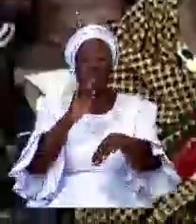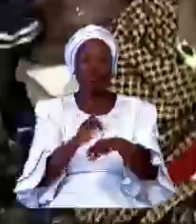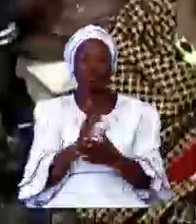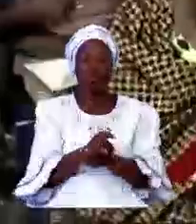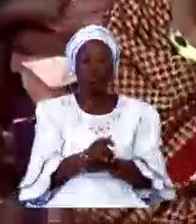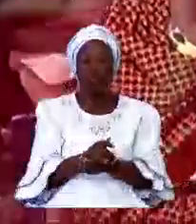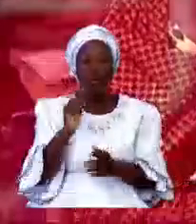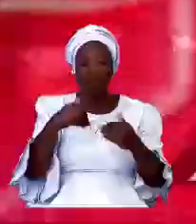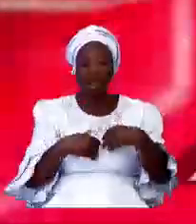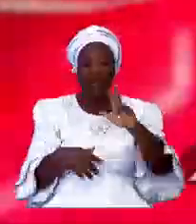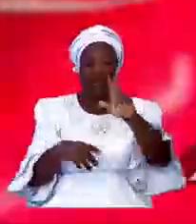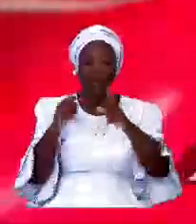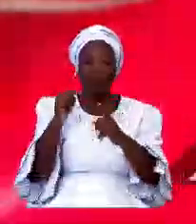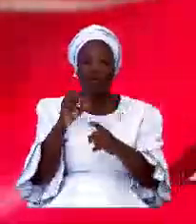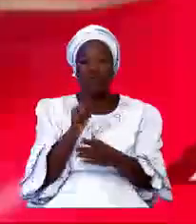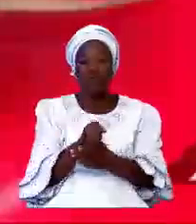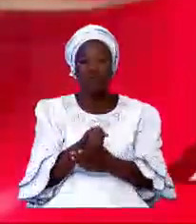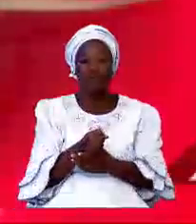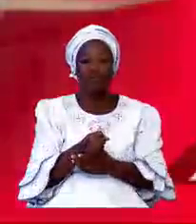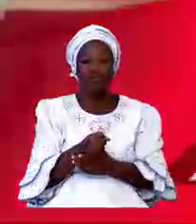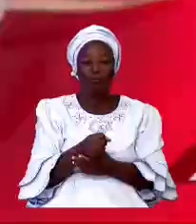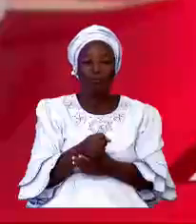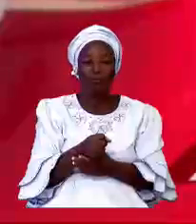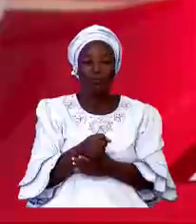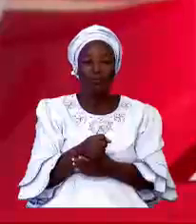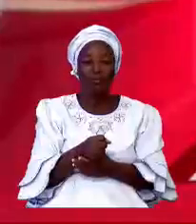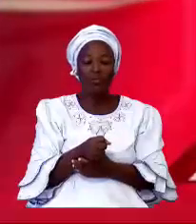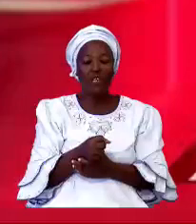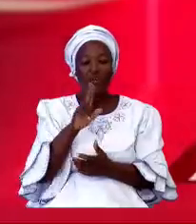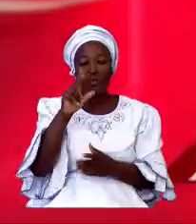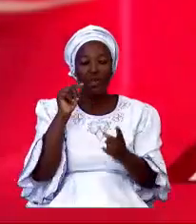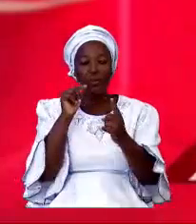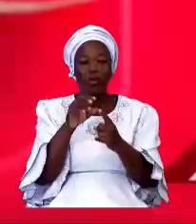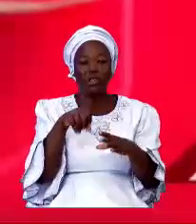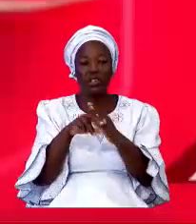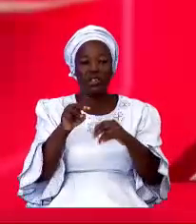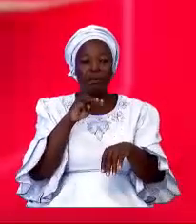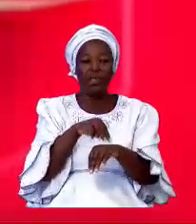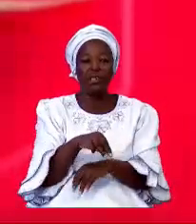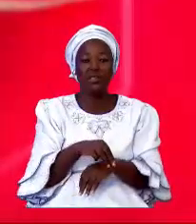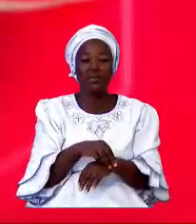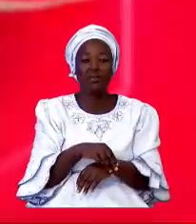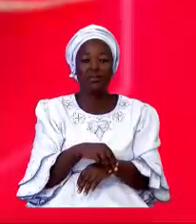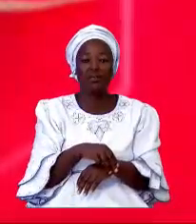hour through the divine touch. The 3 points we're looking at,